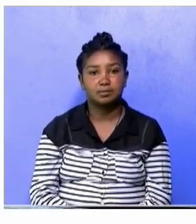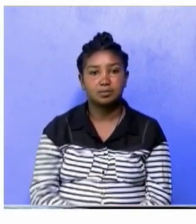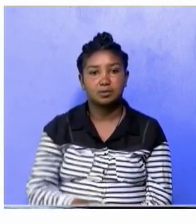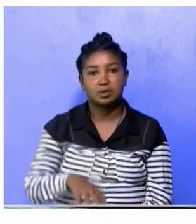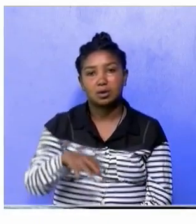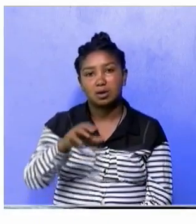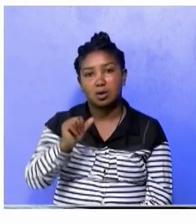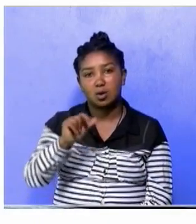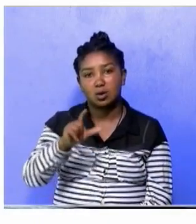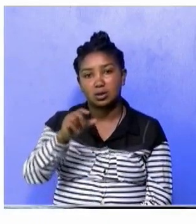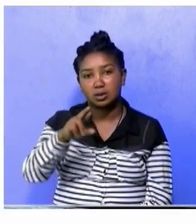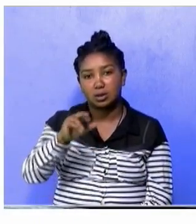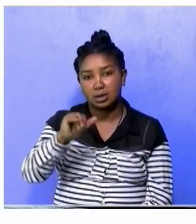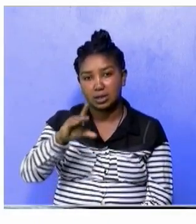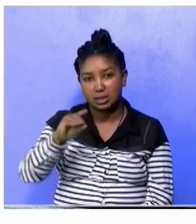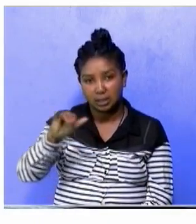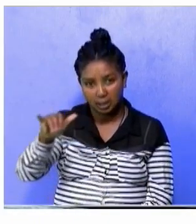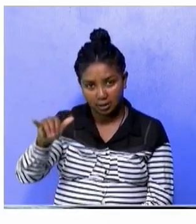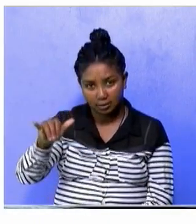already